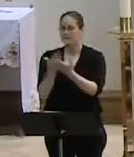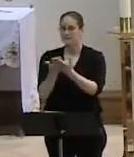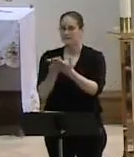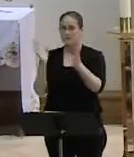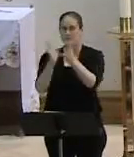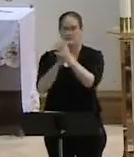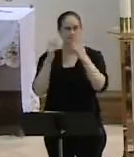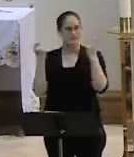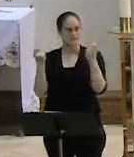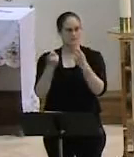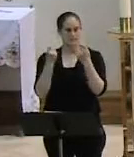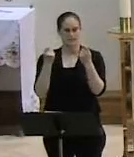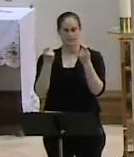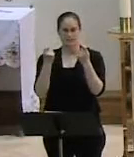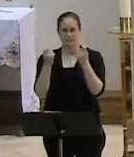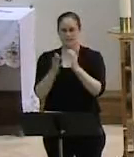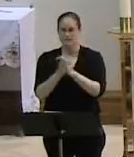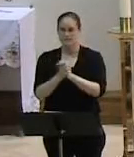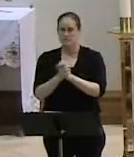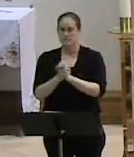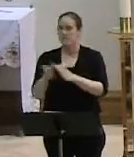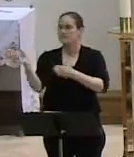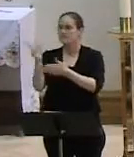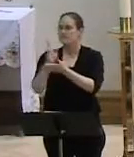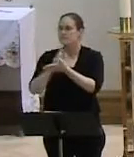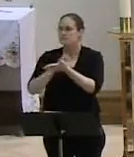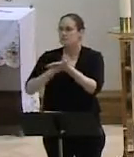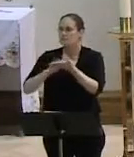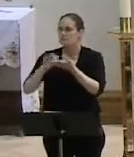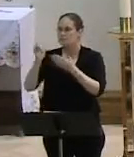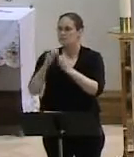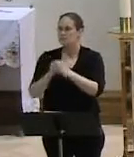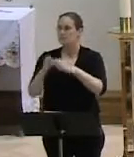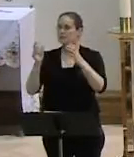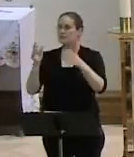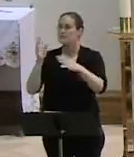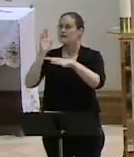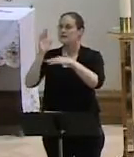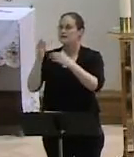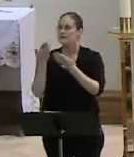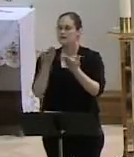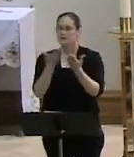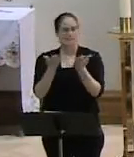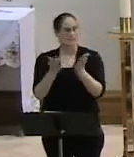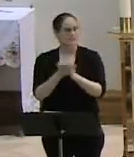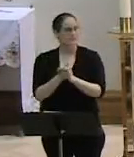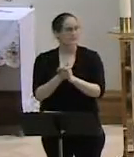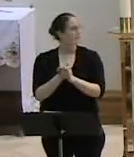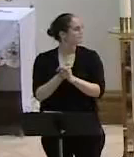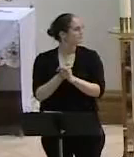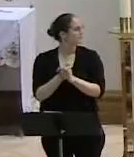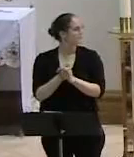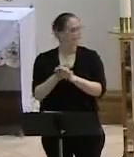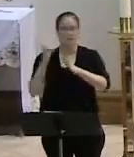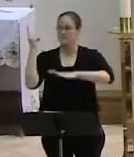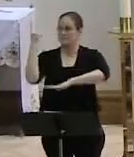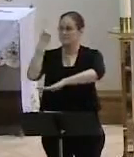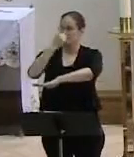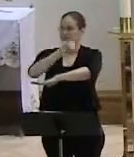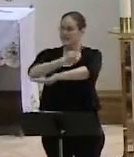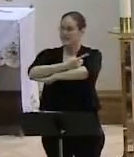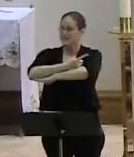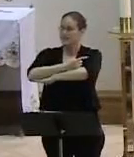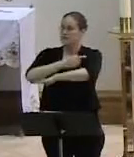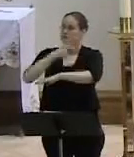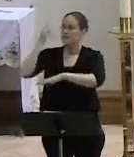Together to celebrate this holy solemnity of the Ascension of our Lord. And on this day, we